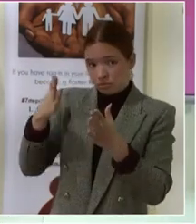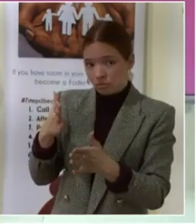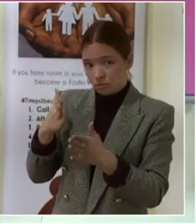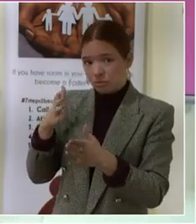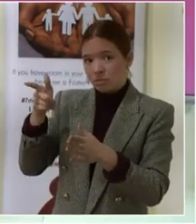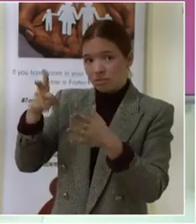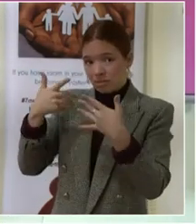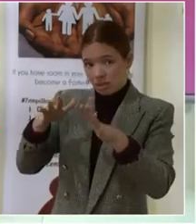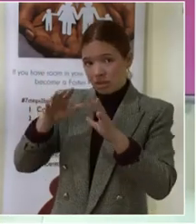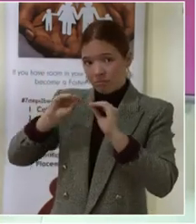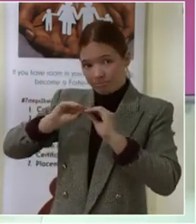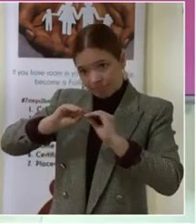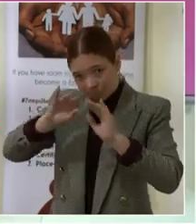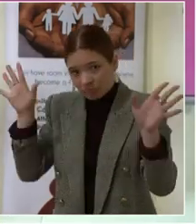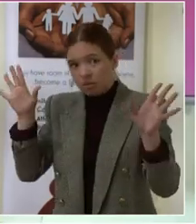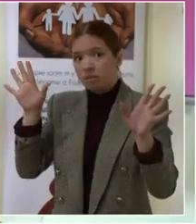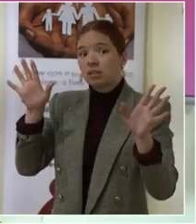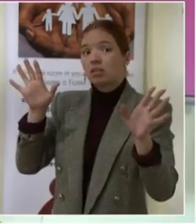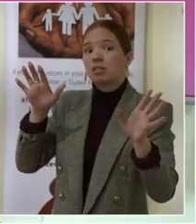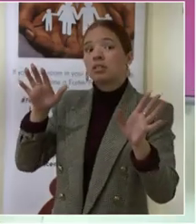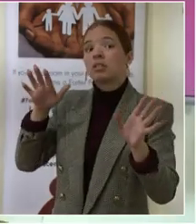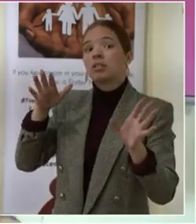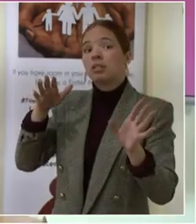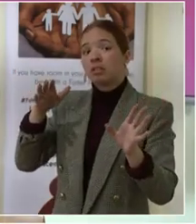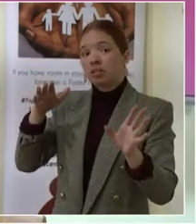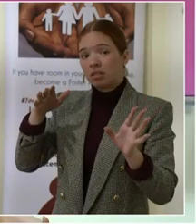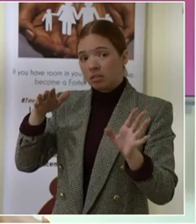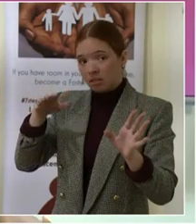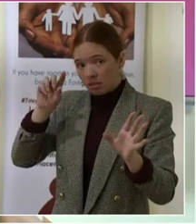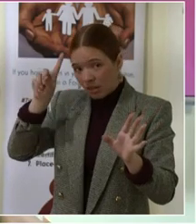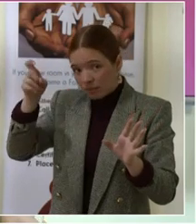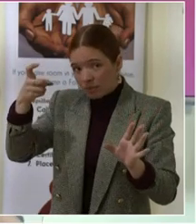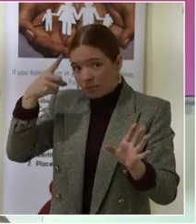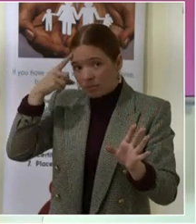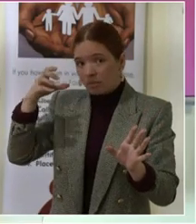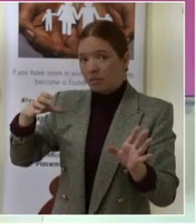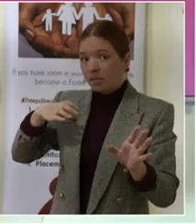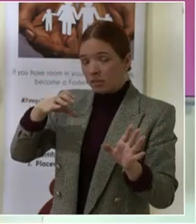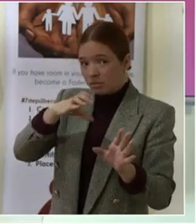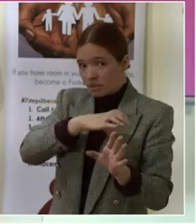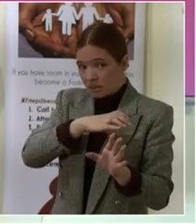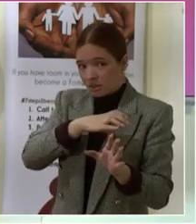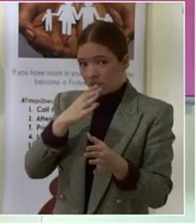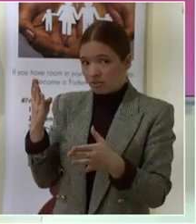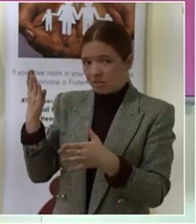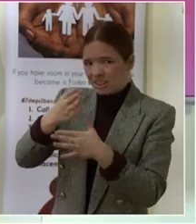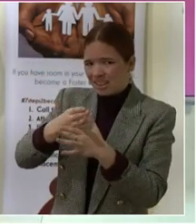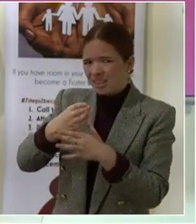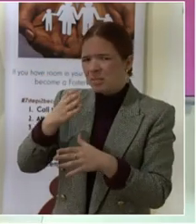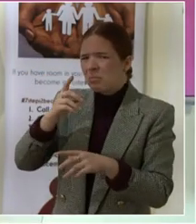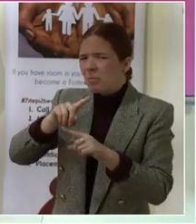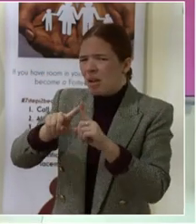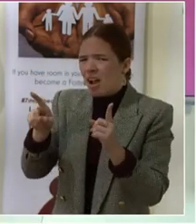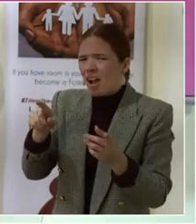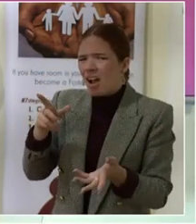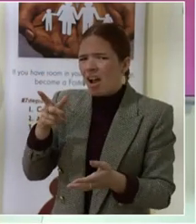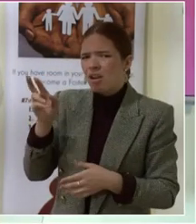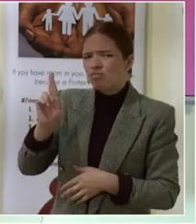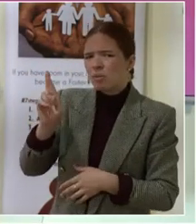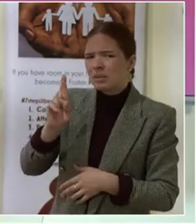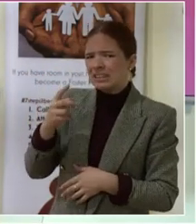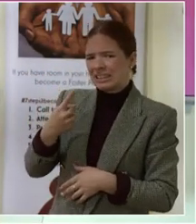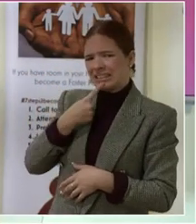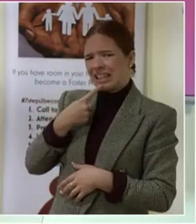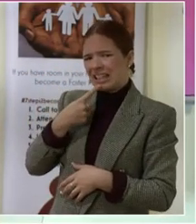and that this has to still work through the Senate and the White House. But Republicans have already started saying that if they're not successful in blocking these